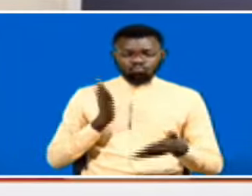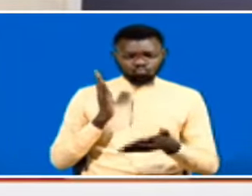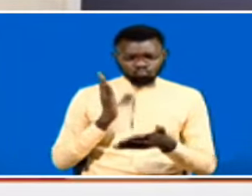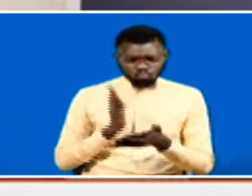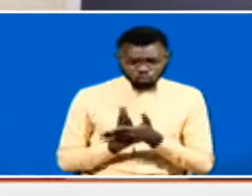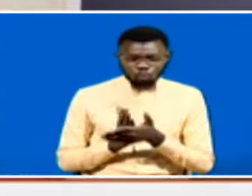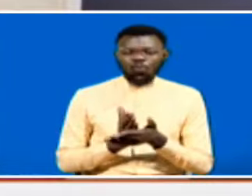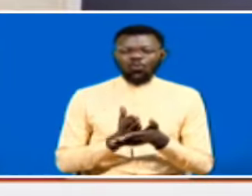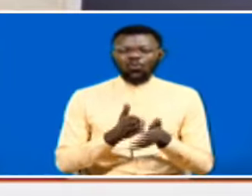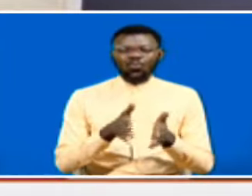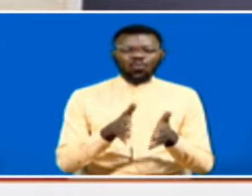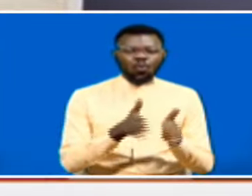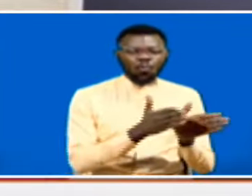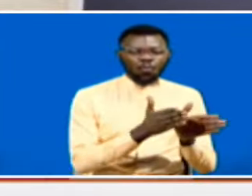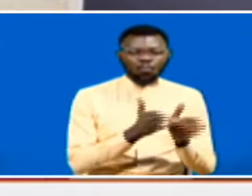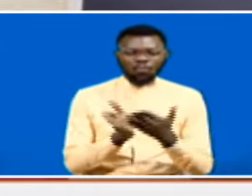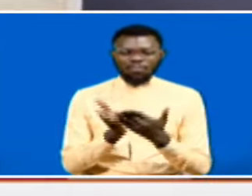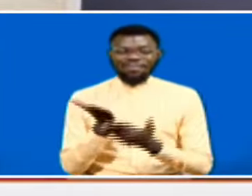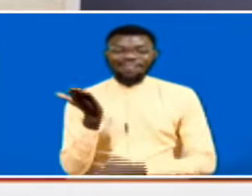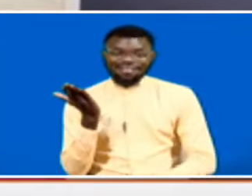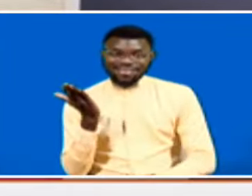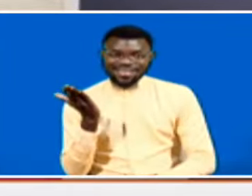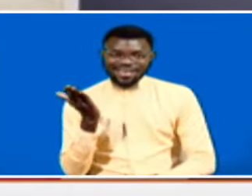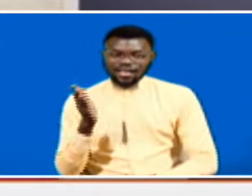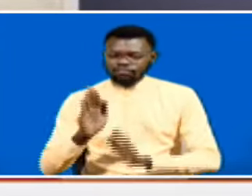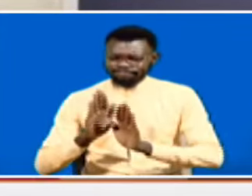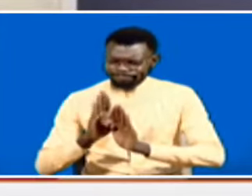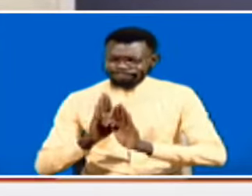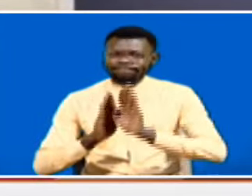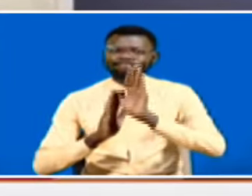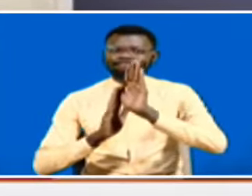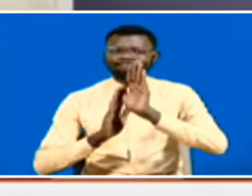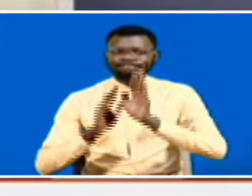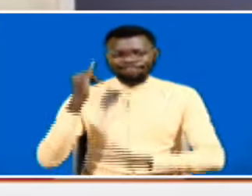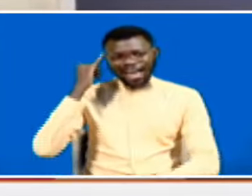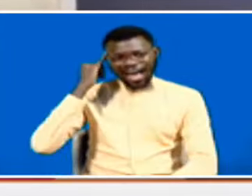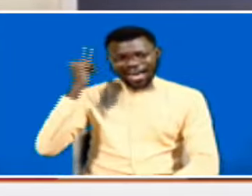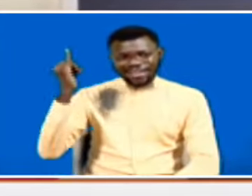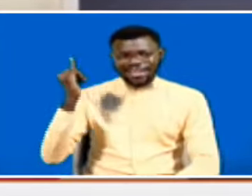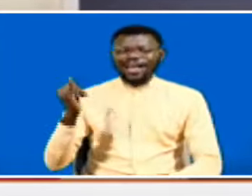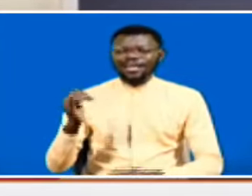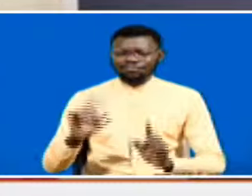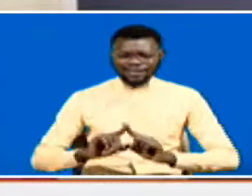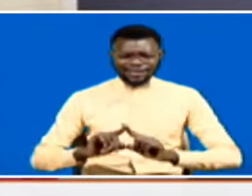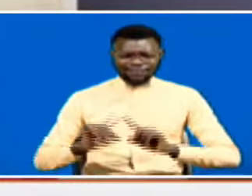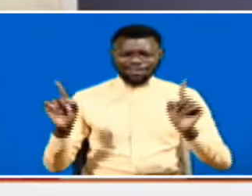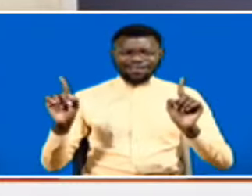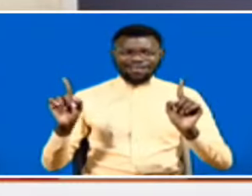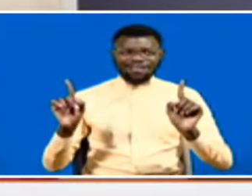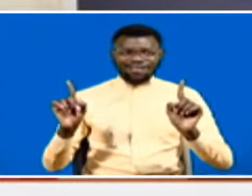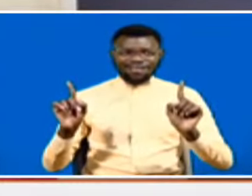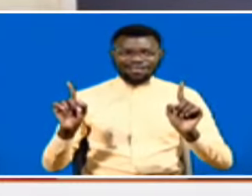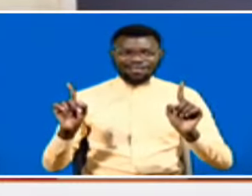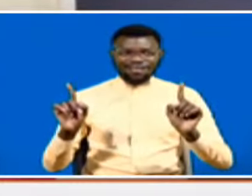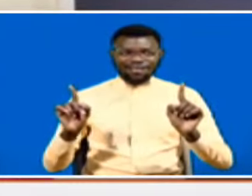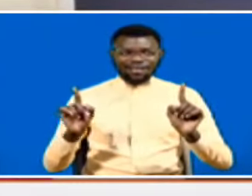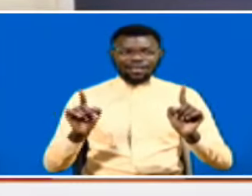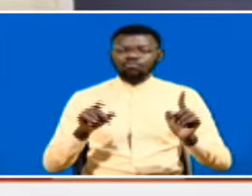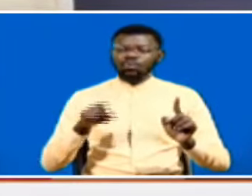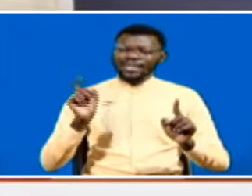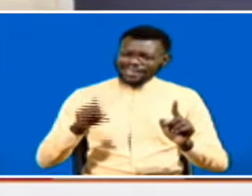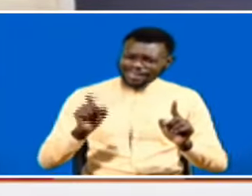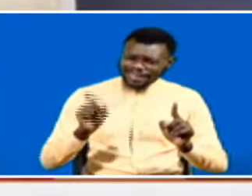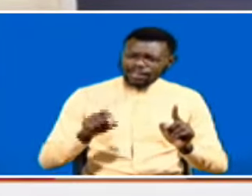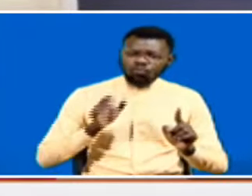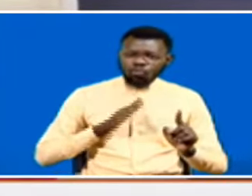advantage to develop something different from men. And in the digital era, we need more women to